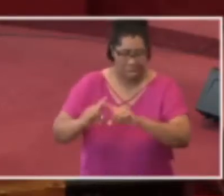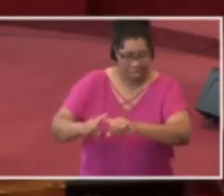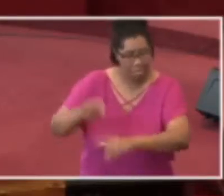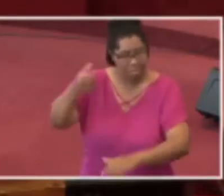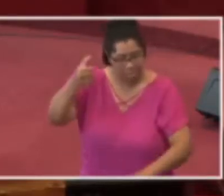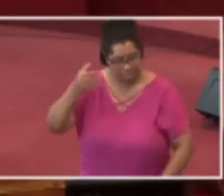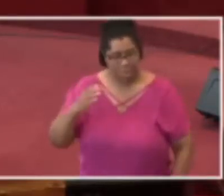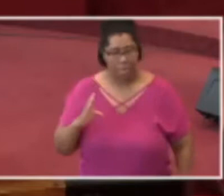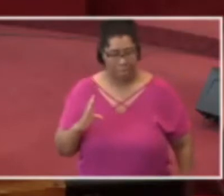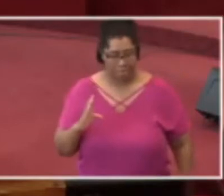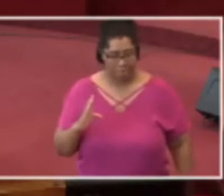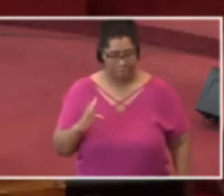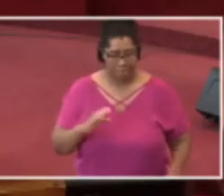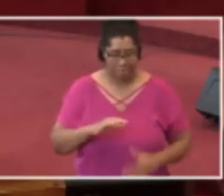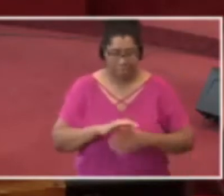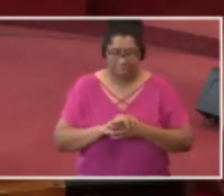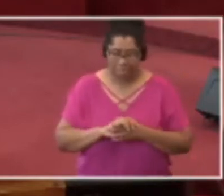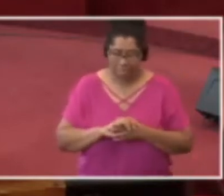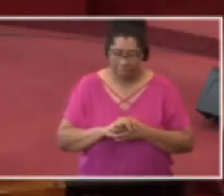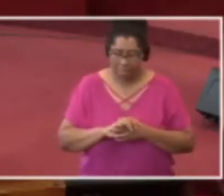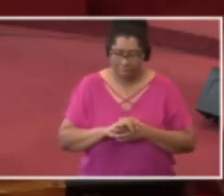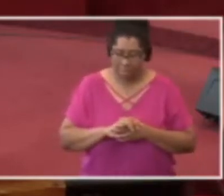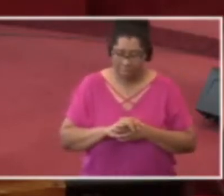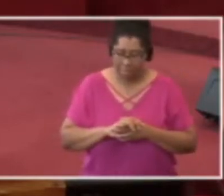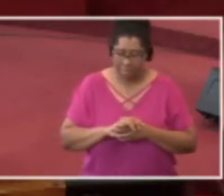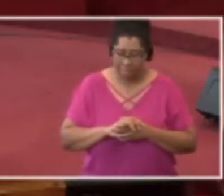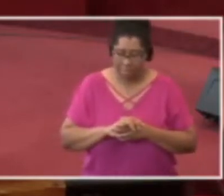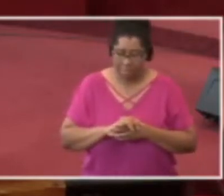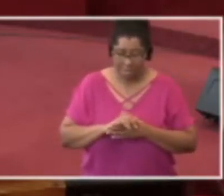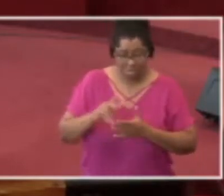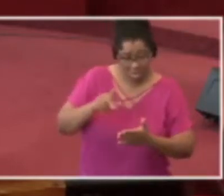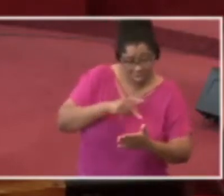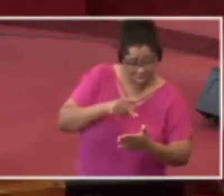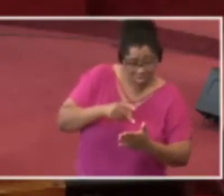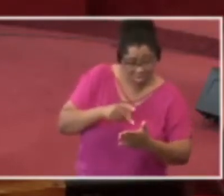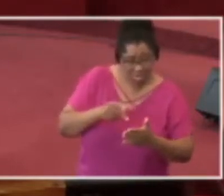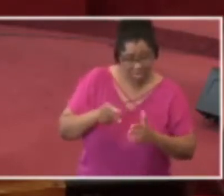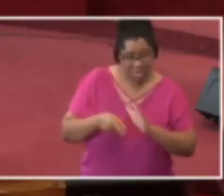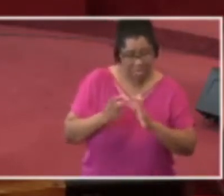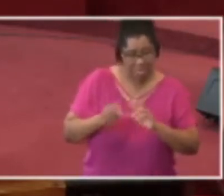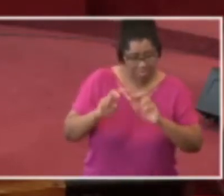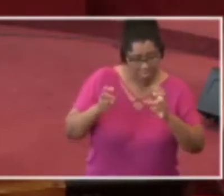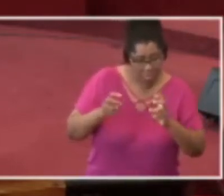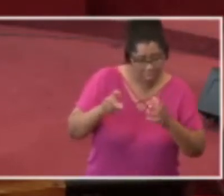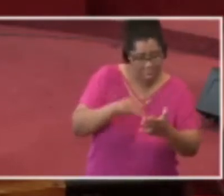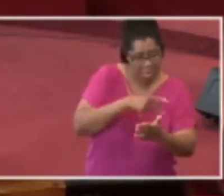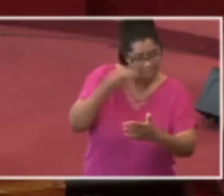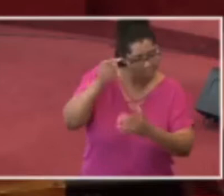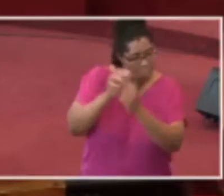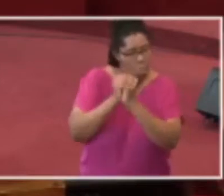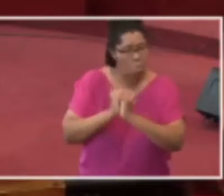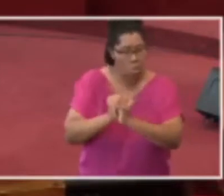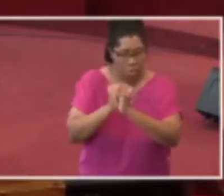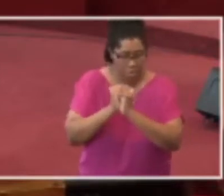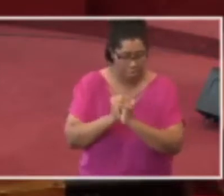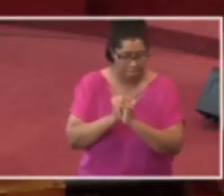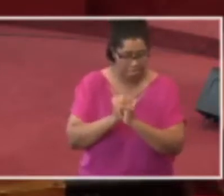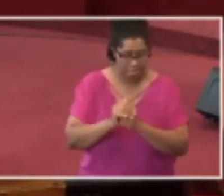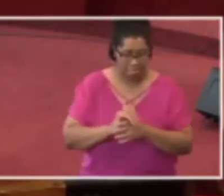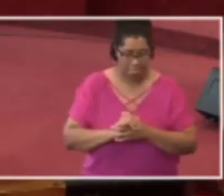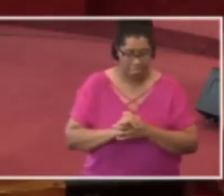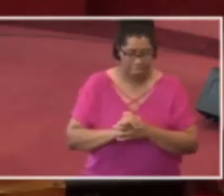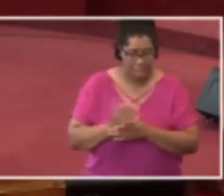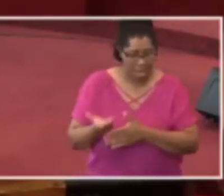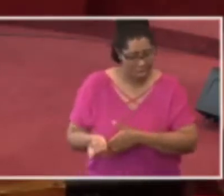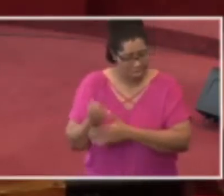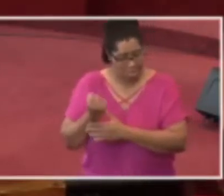on God. Matter of fact, this very psalm is often called a prayer or a poem of worship. King David understood